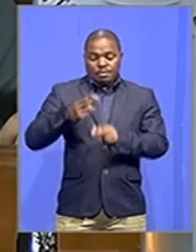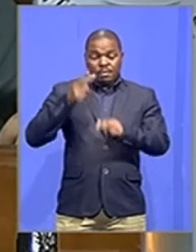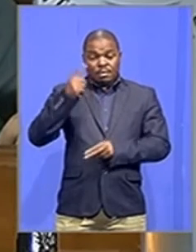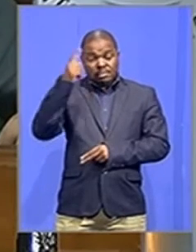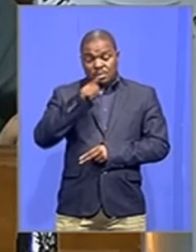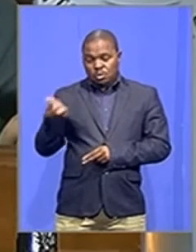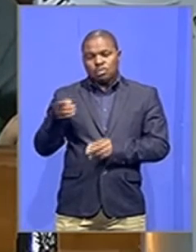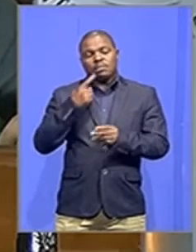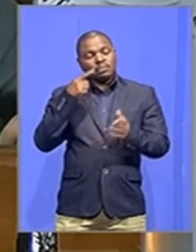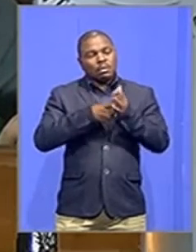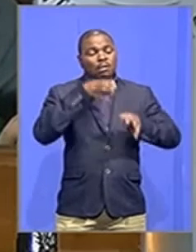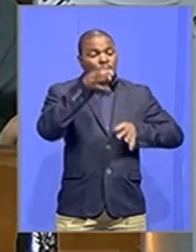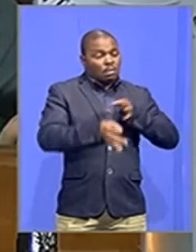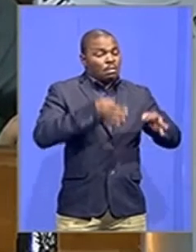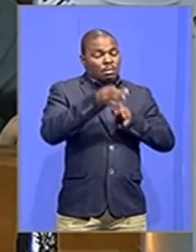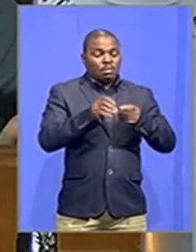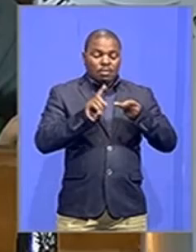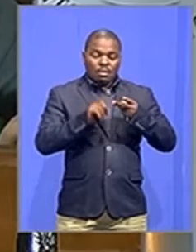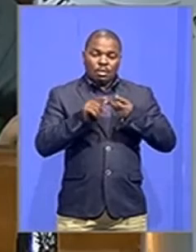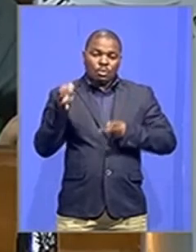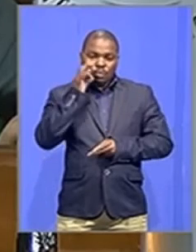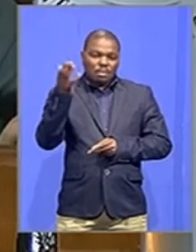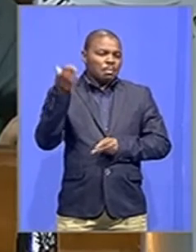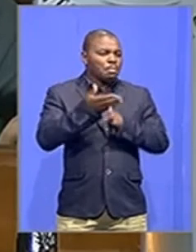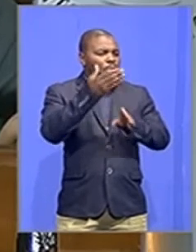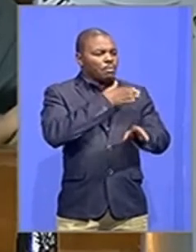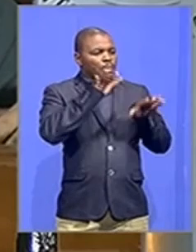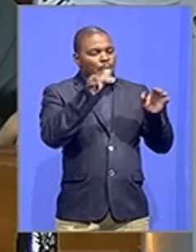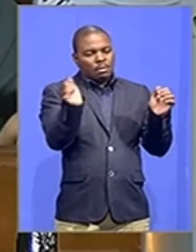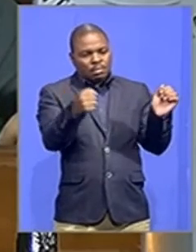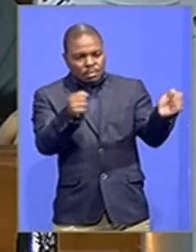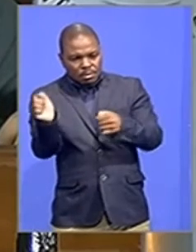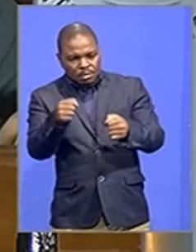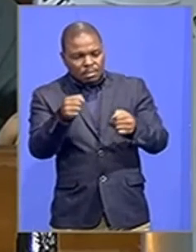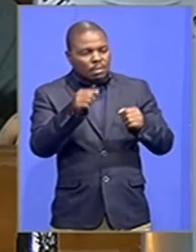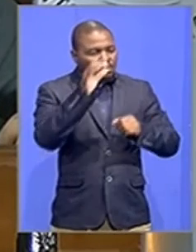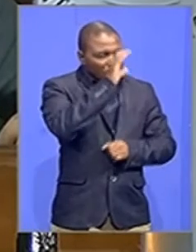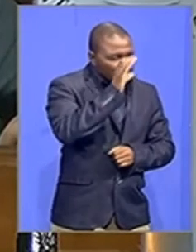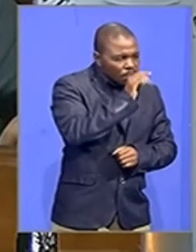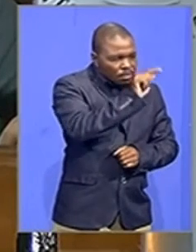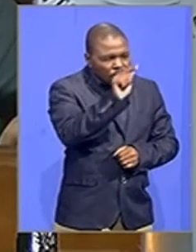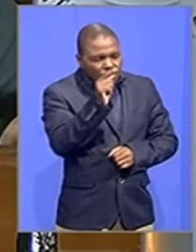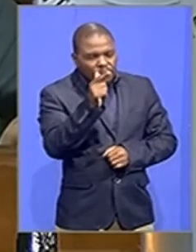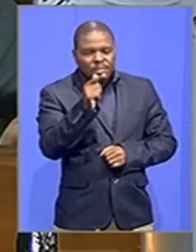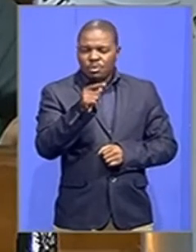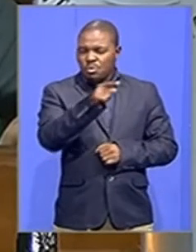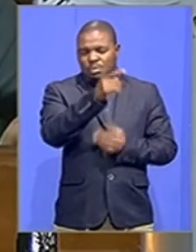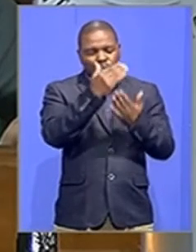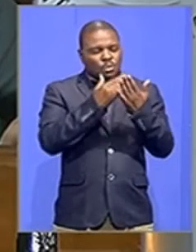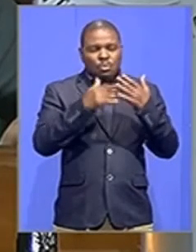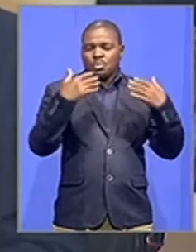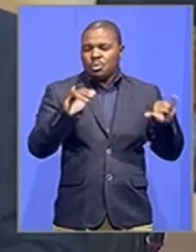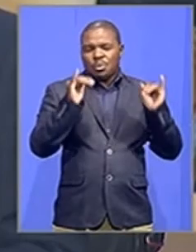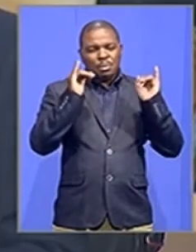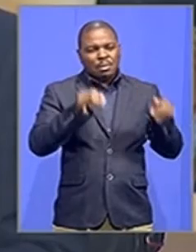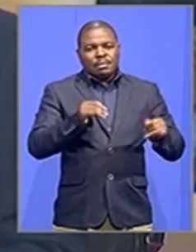Ms K o utulotše le ka moo lenaneo la go hlola bašomi pele ba hirwa goba vetting ka leleme la seeng le beng le fokola ka gona.